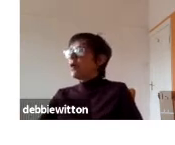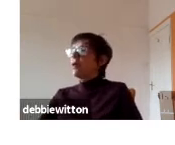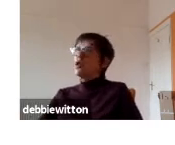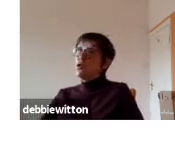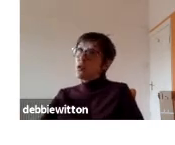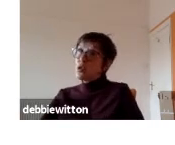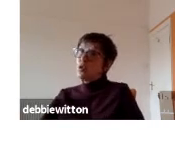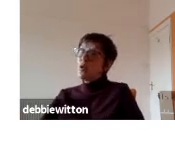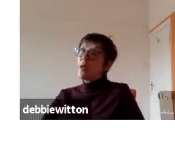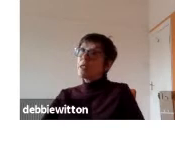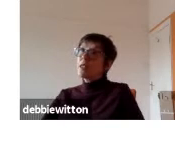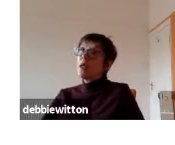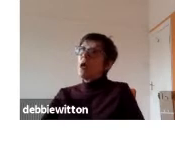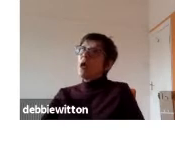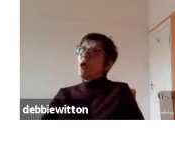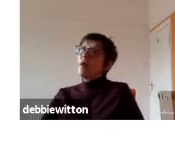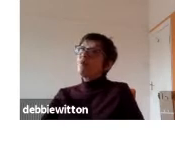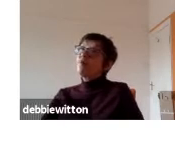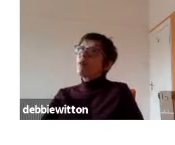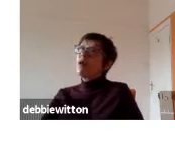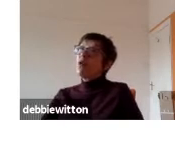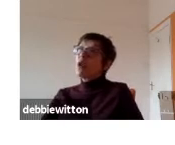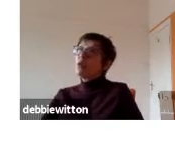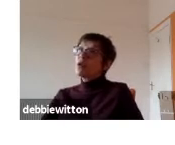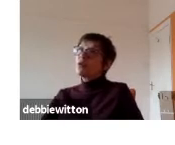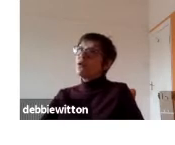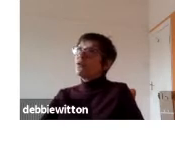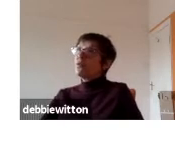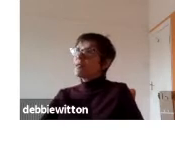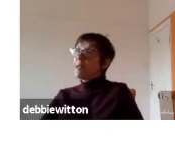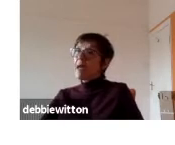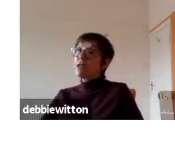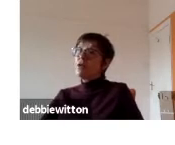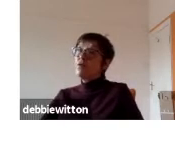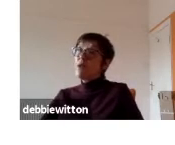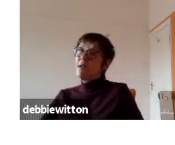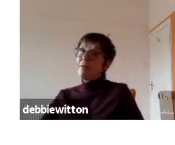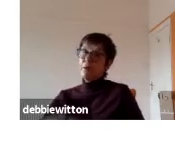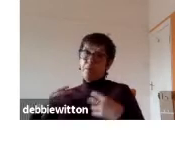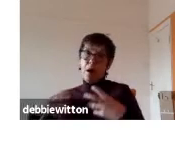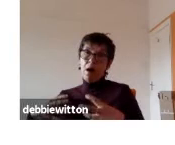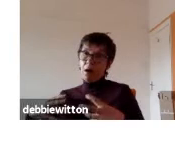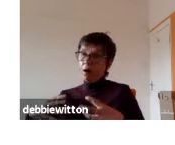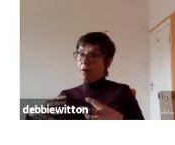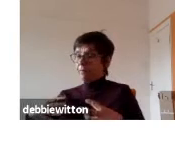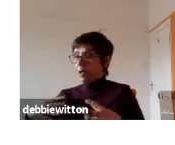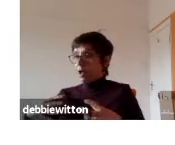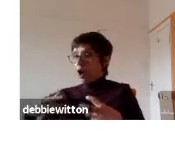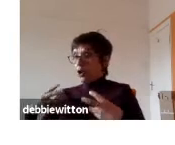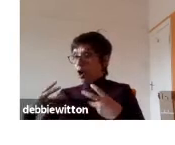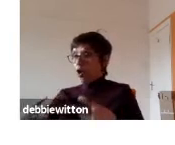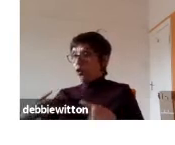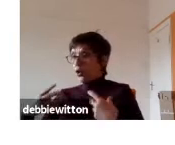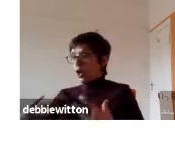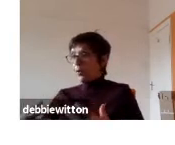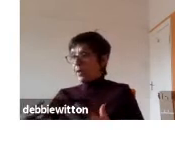to sharing news stories, all goes through the Slack. So you really feel part of